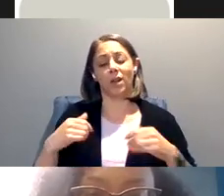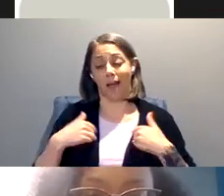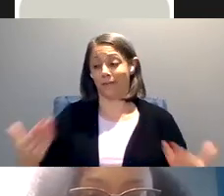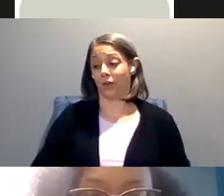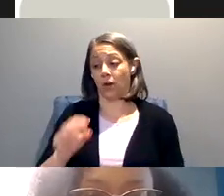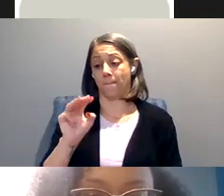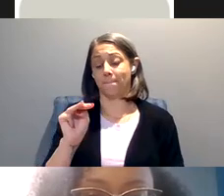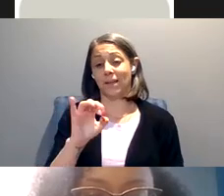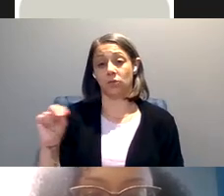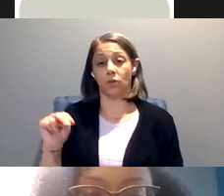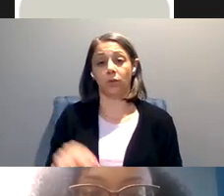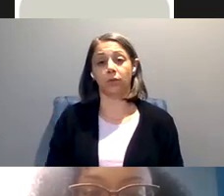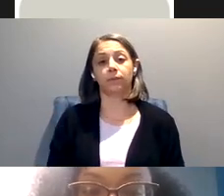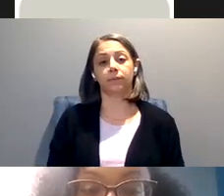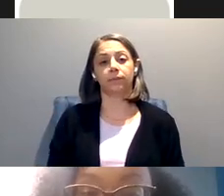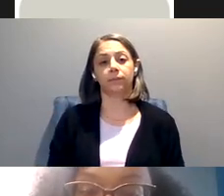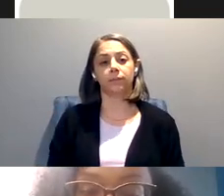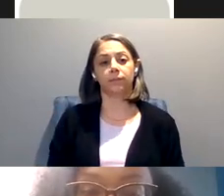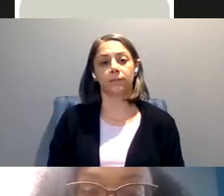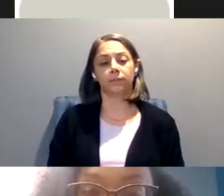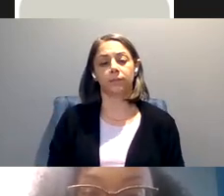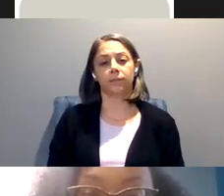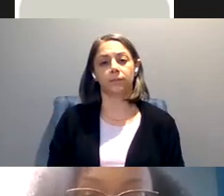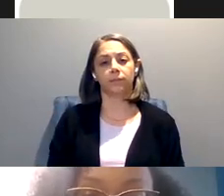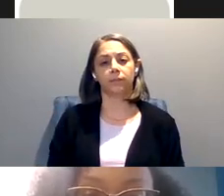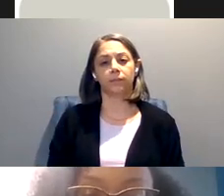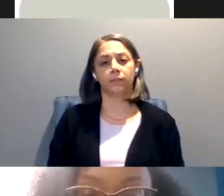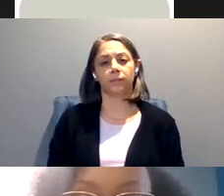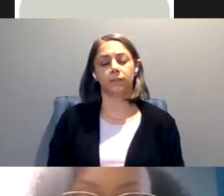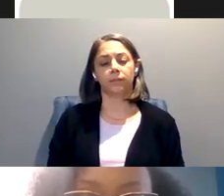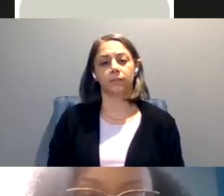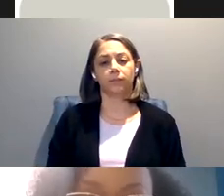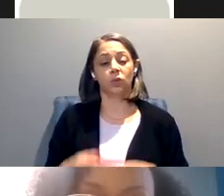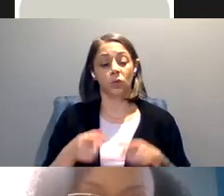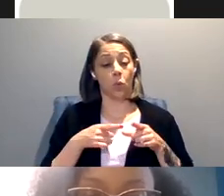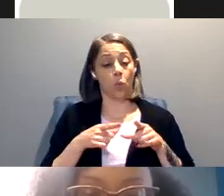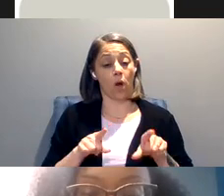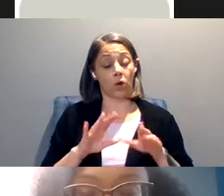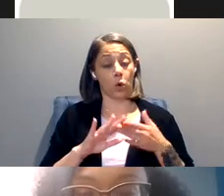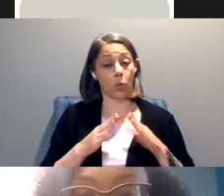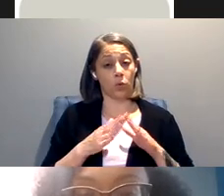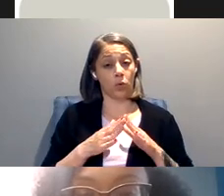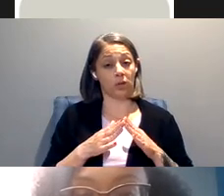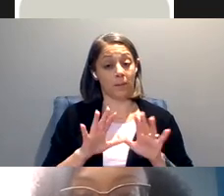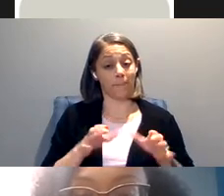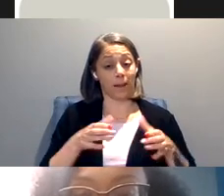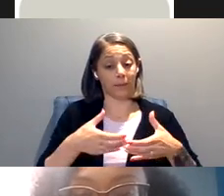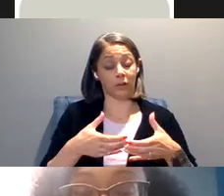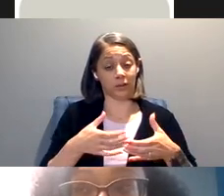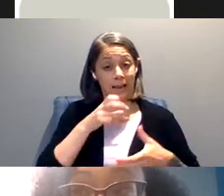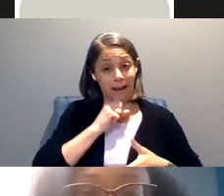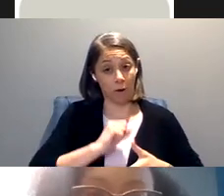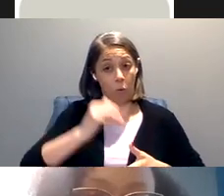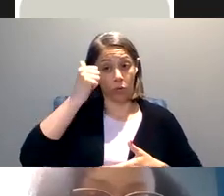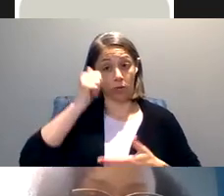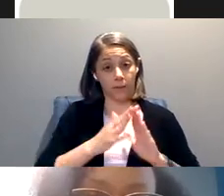like to talk to you about today. So as the community's population ages, what we're seeing is also that there are